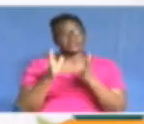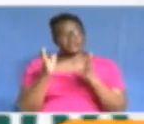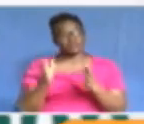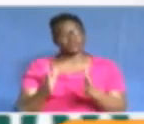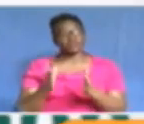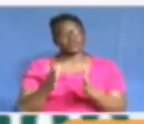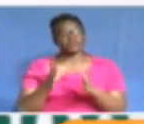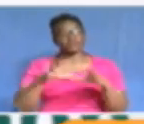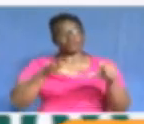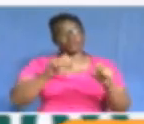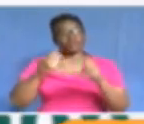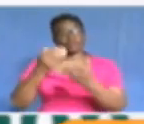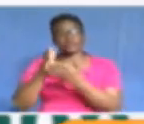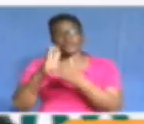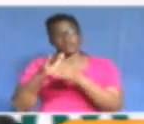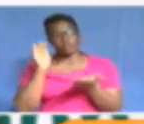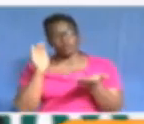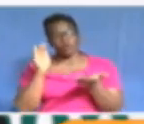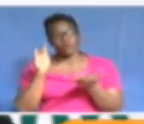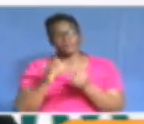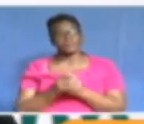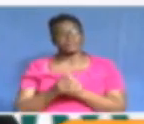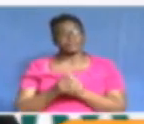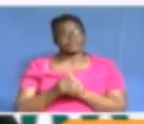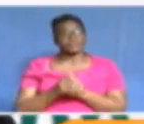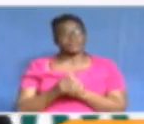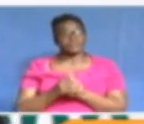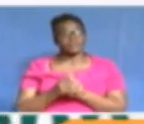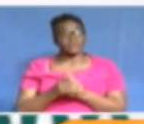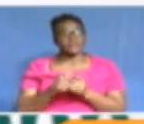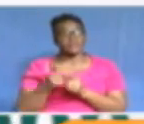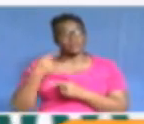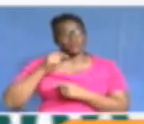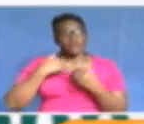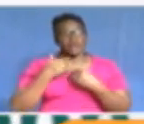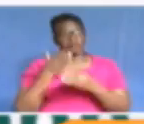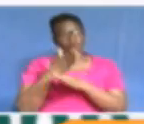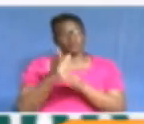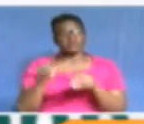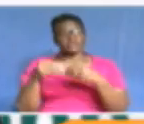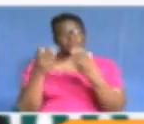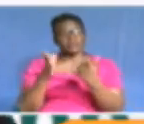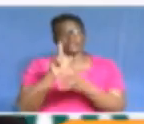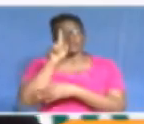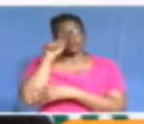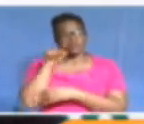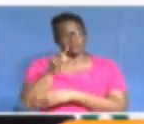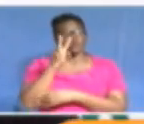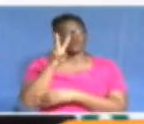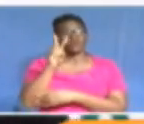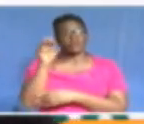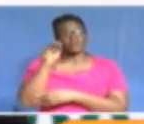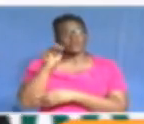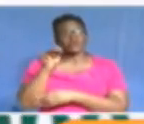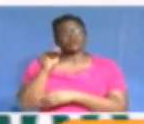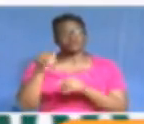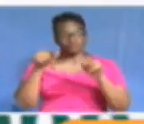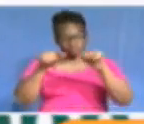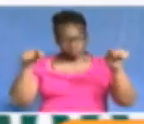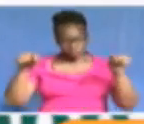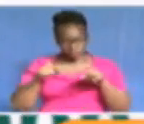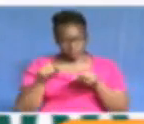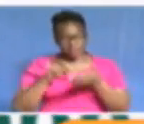rates. In general, first of all, in the key cities, we have an oversupply of retail space of 1.2 million square feet. So the areas with the